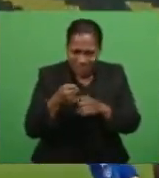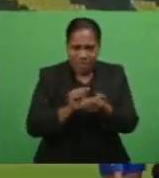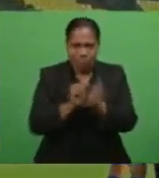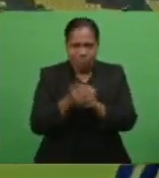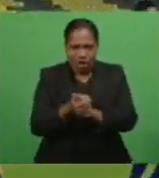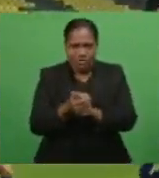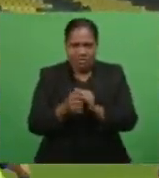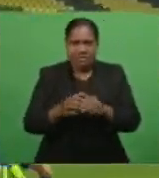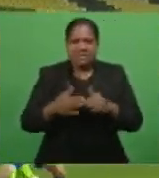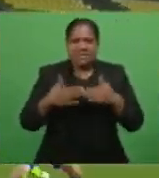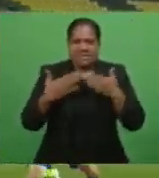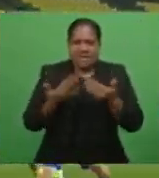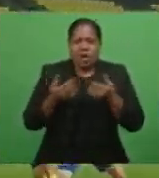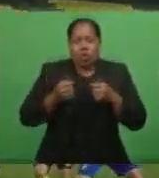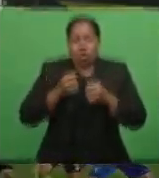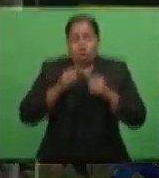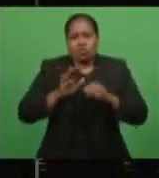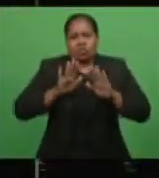be starting to loosen.